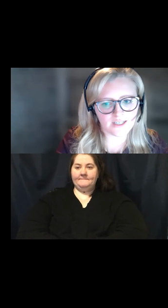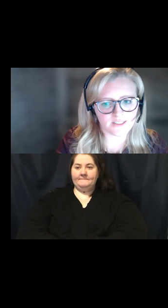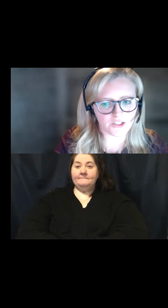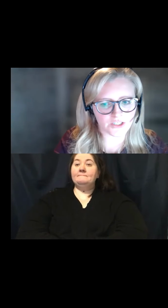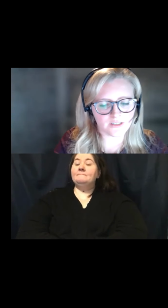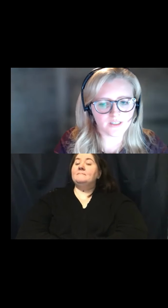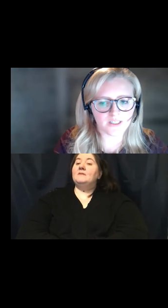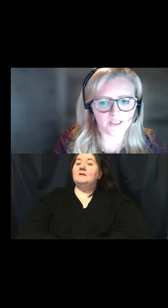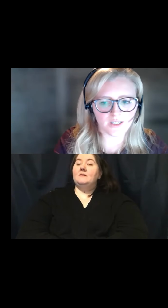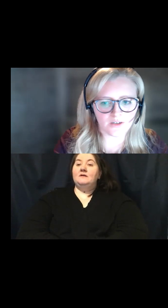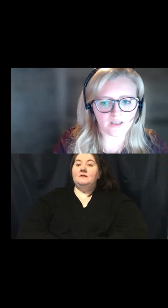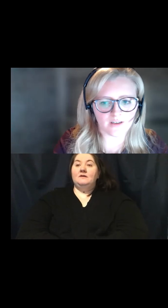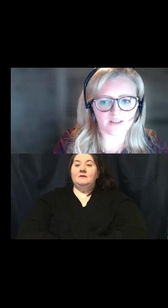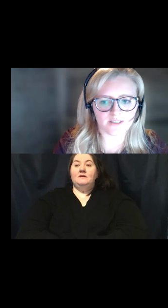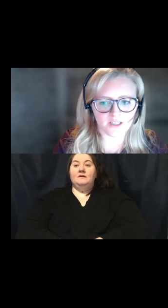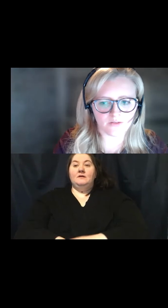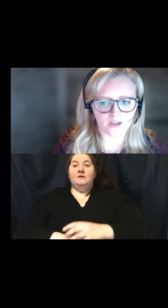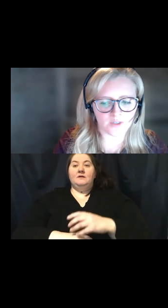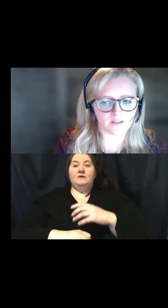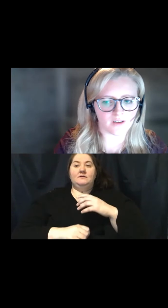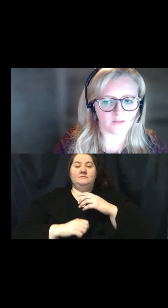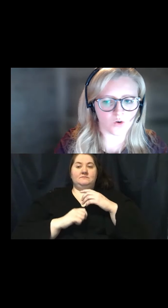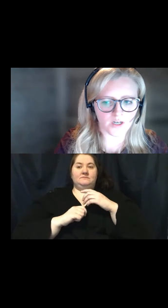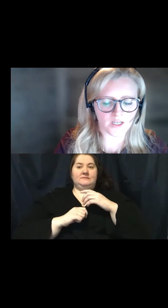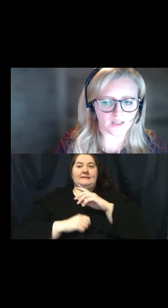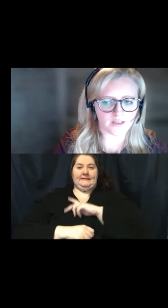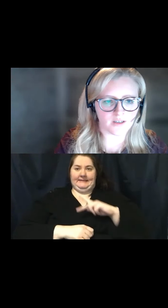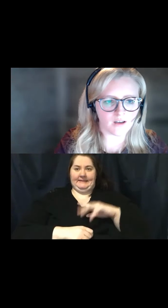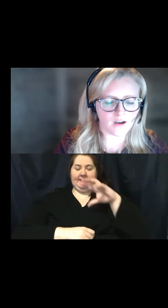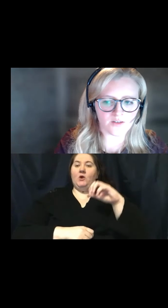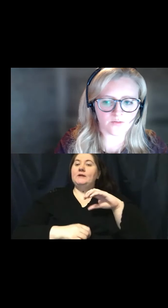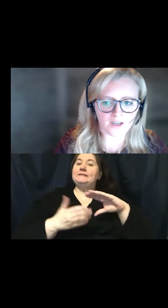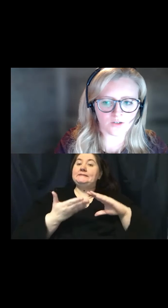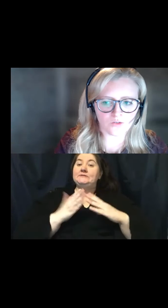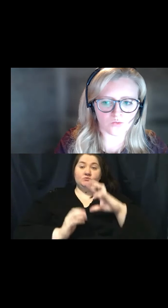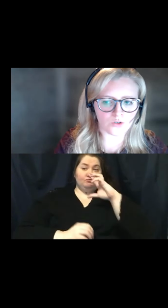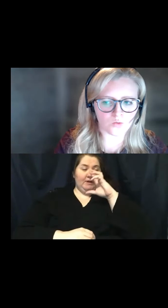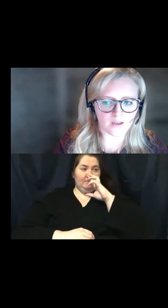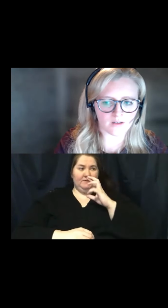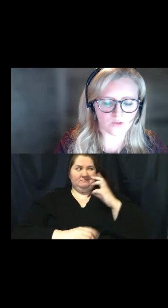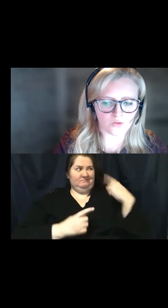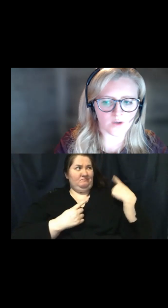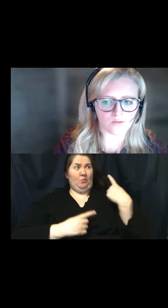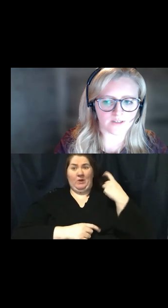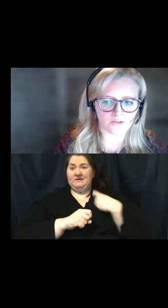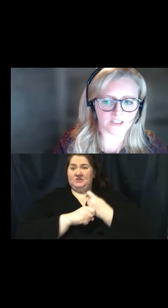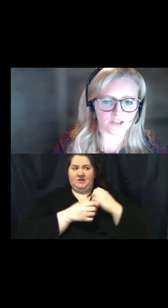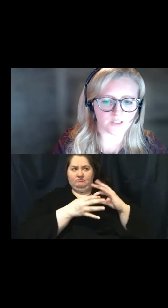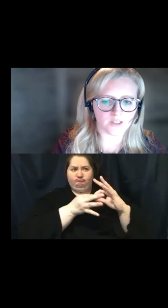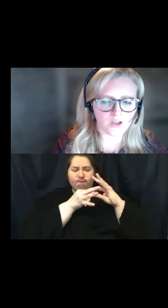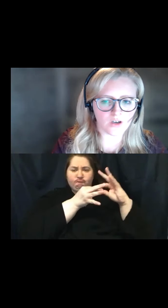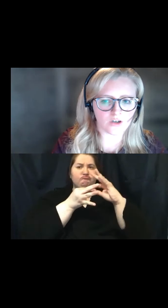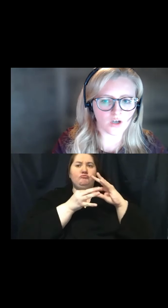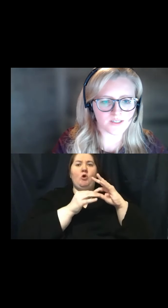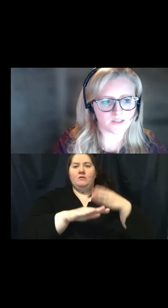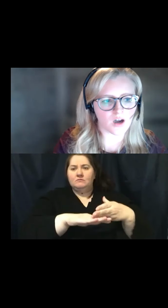Over the last year, King County and the city of Redmond have coordinated on the final roadway